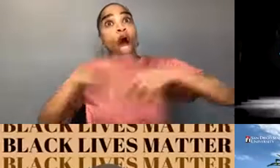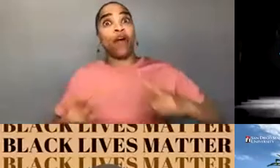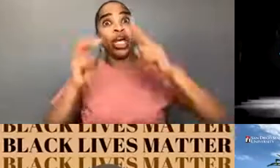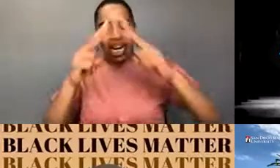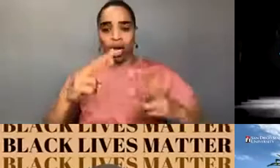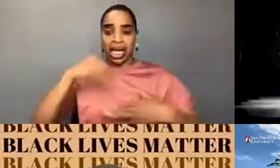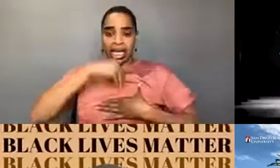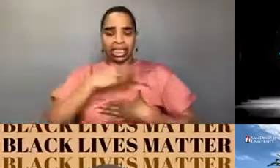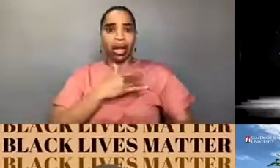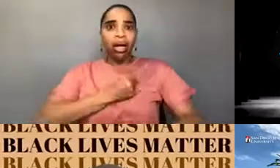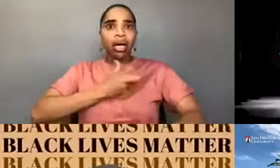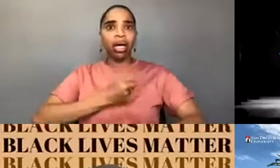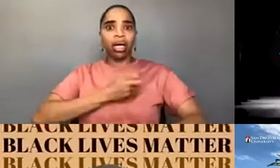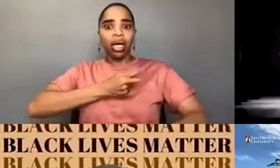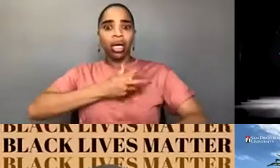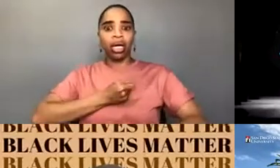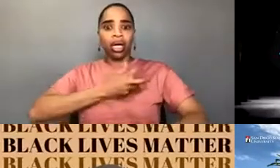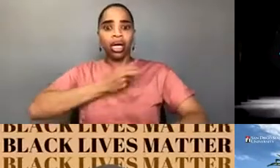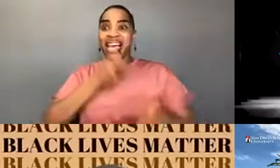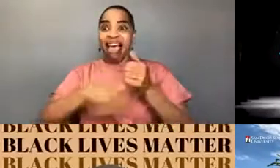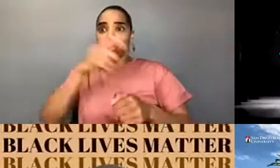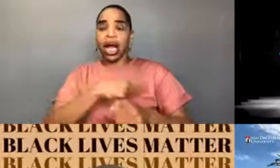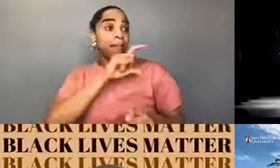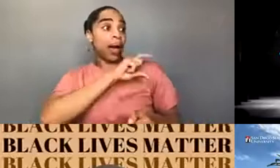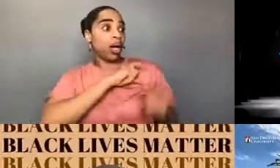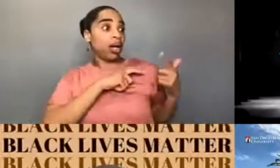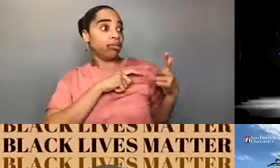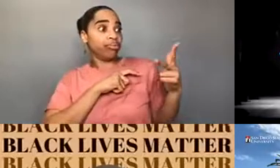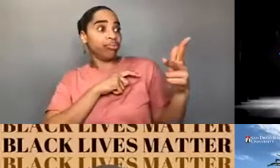adrenaline rush every time an officer drives past without pulling me over.